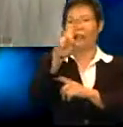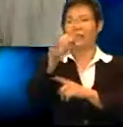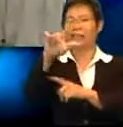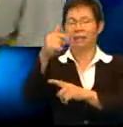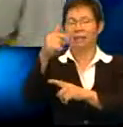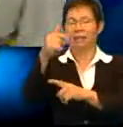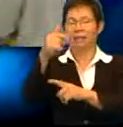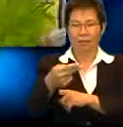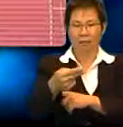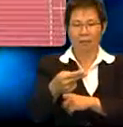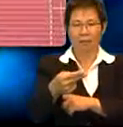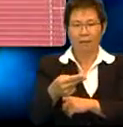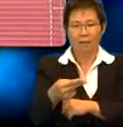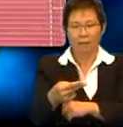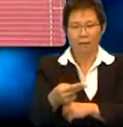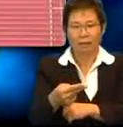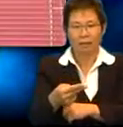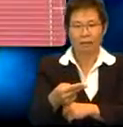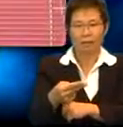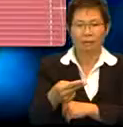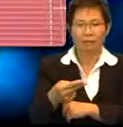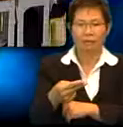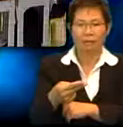Okay, Aidila. They look alike, sir.